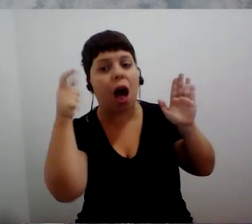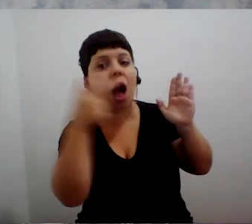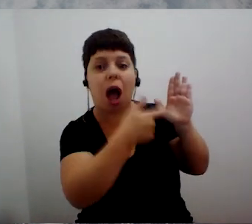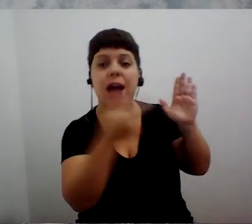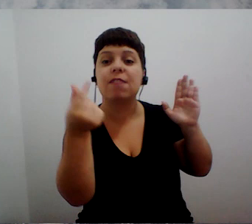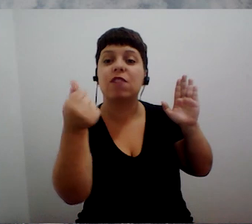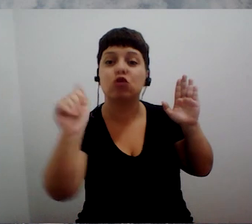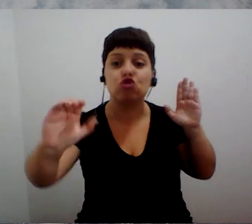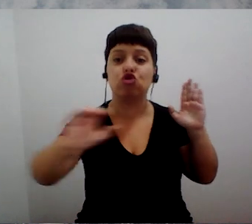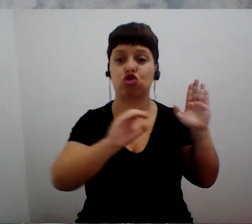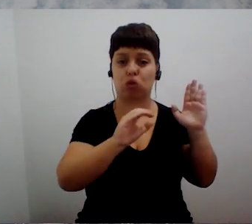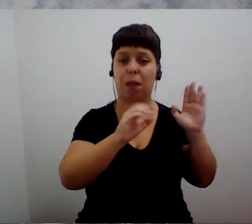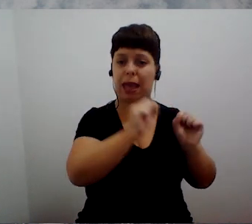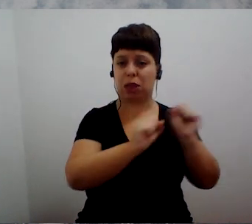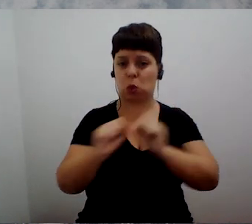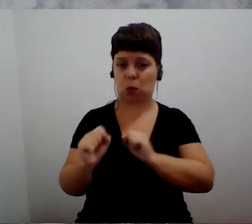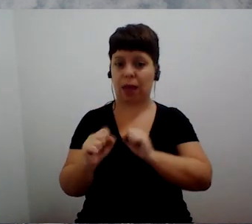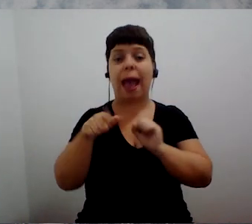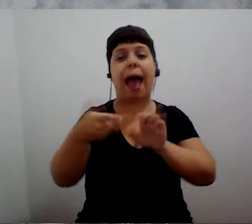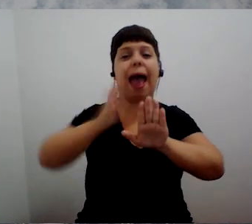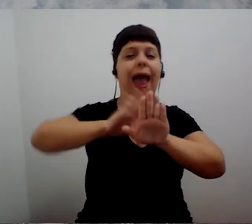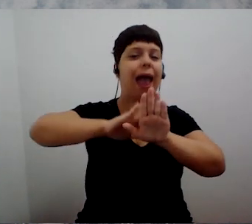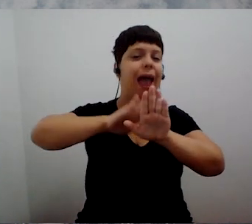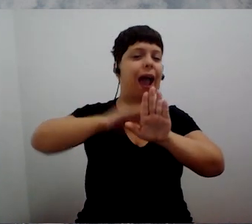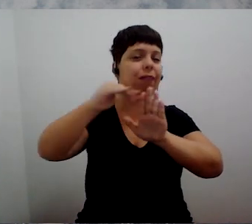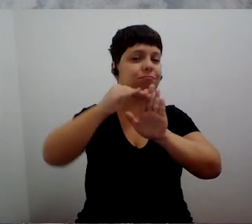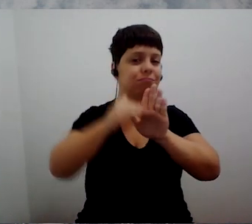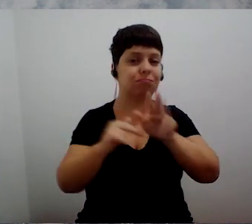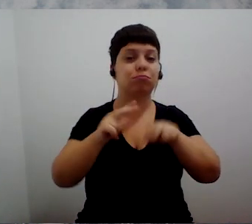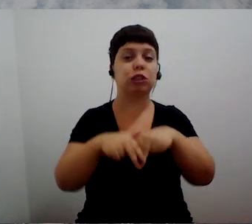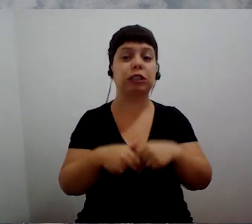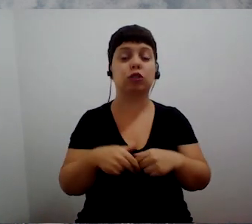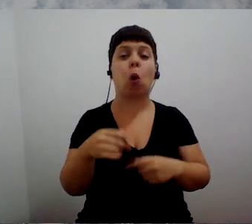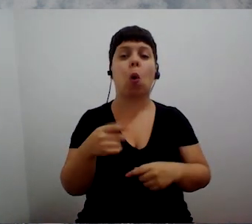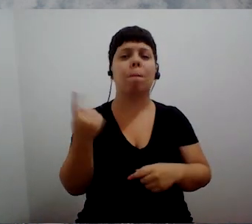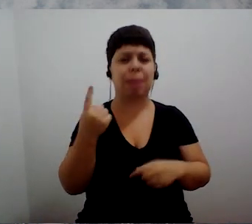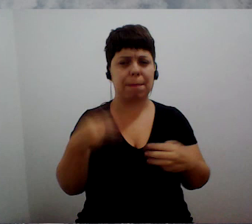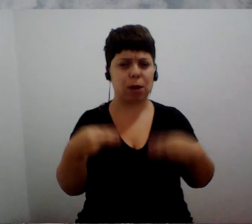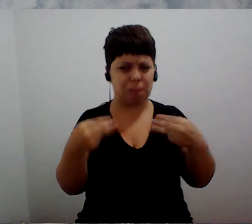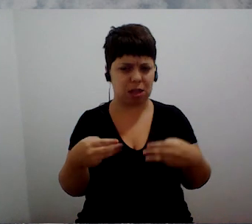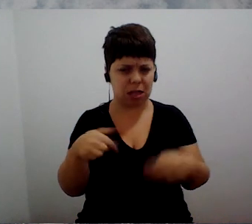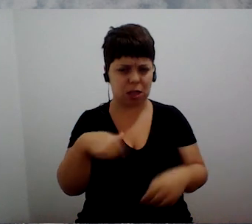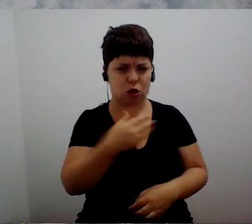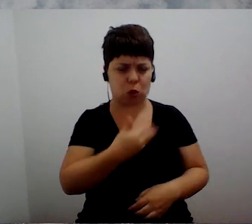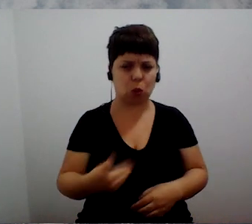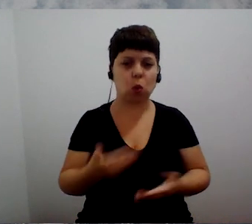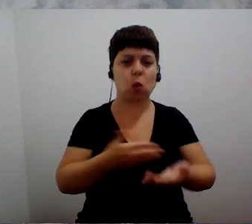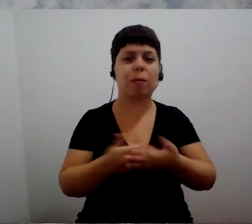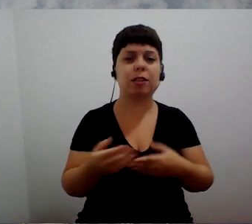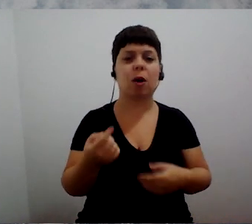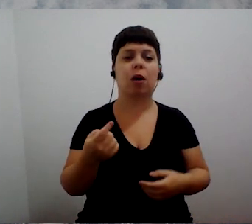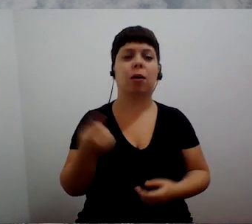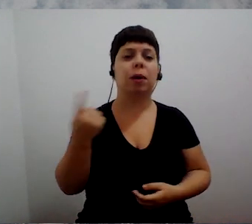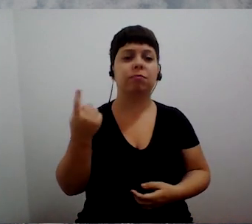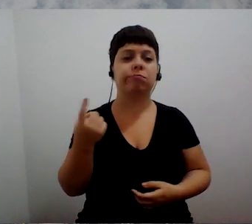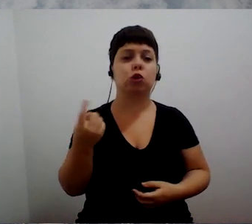industries. And that is the background for why our Prime Minister initiated and co-chairs the high-level panel for a sustainable